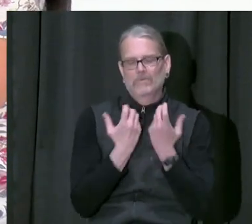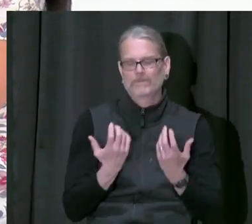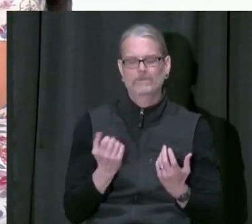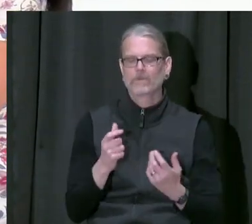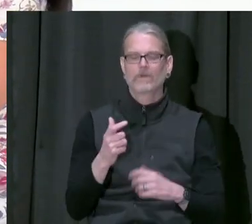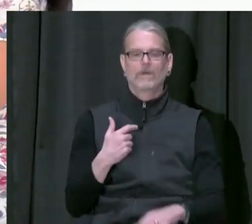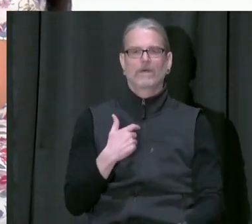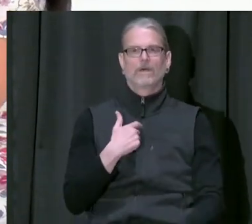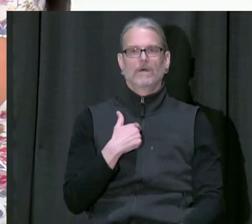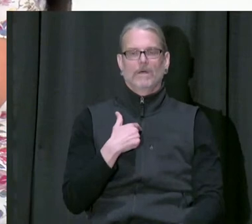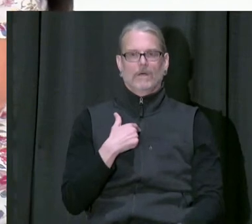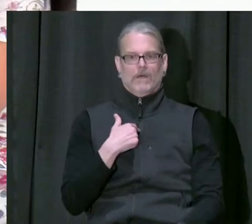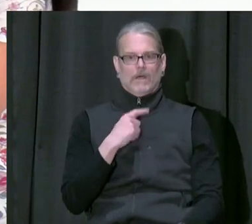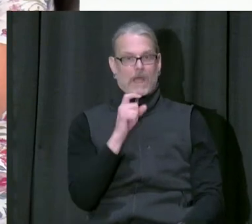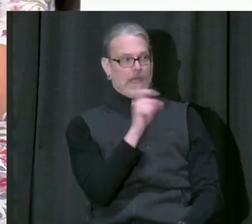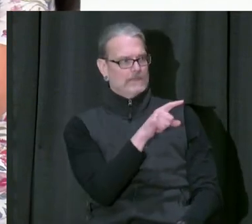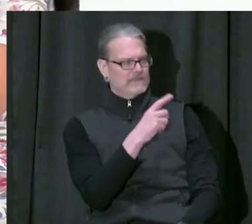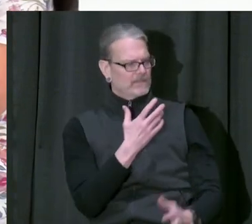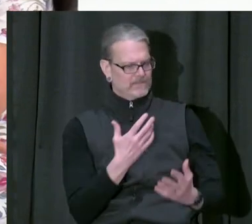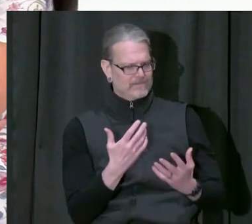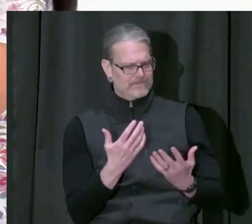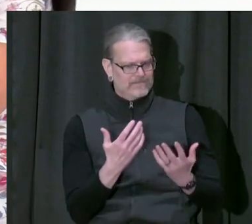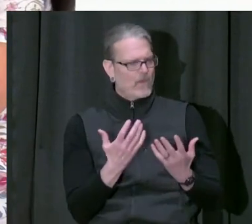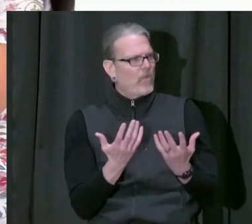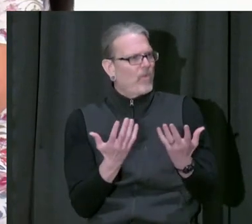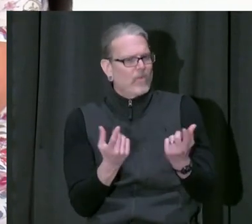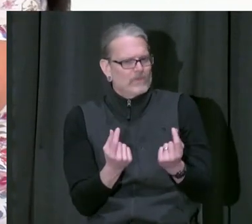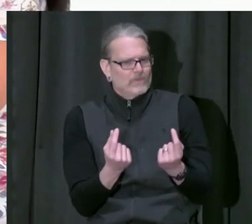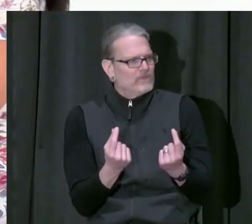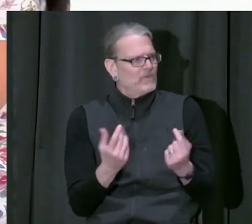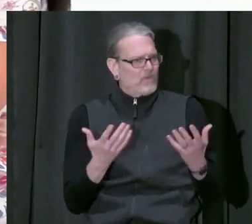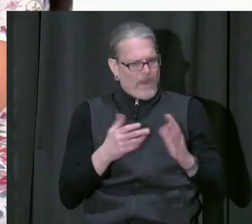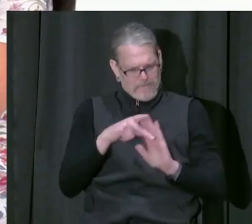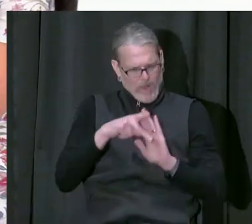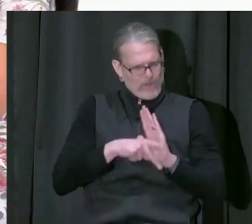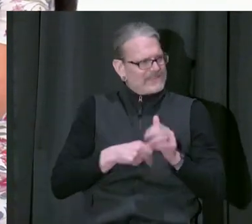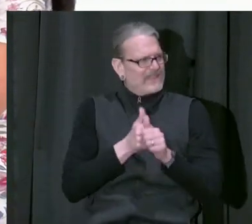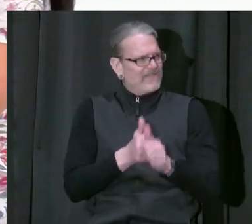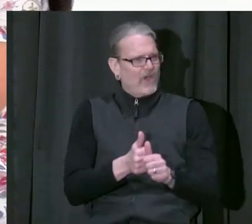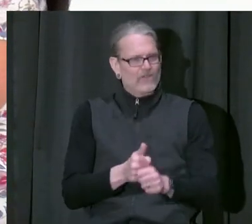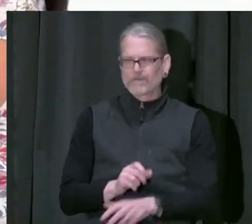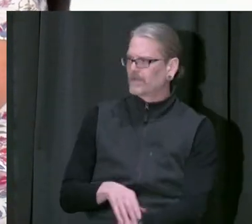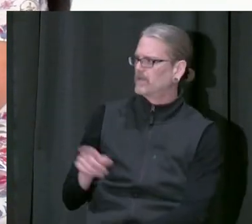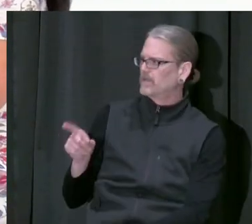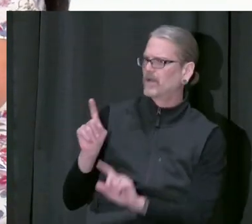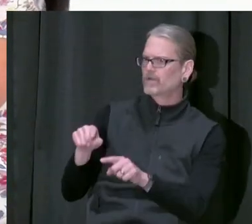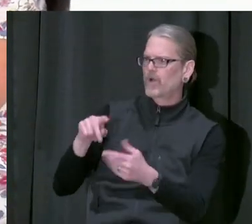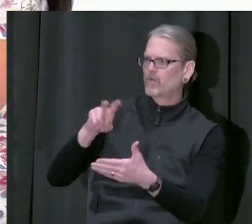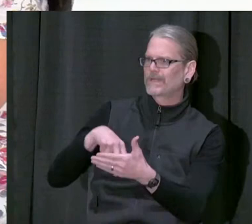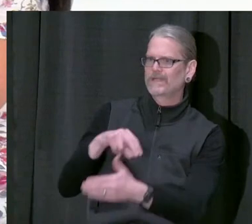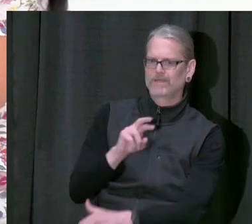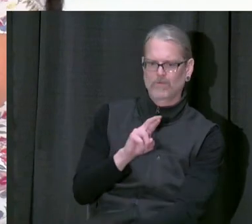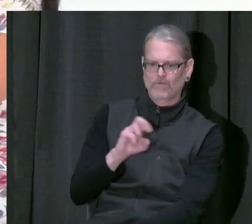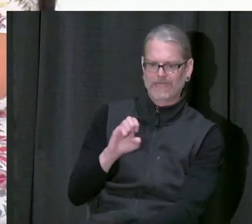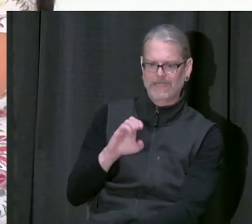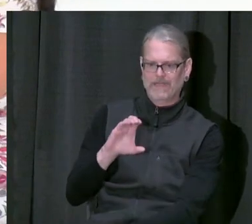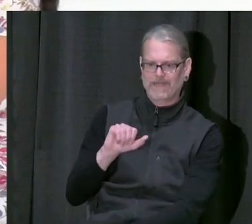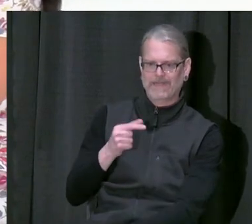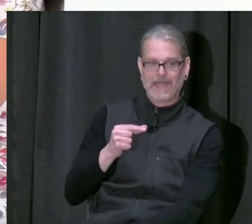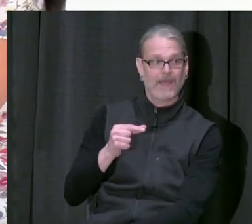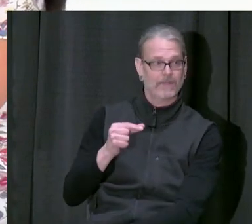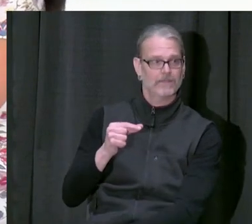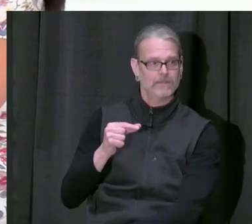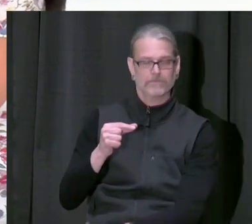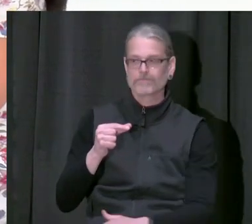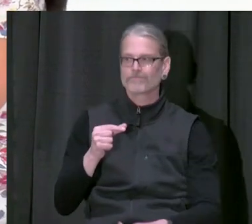I asked everyone, I said, what do we need to do? What do we follow? And they go read WCAG. And that was not